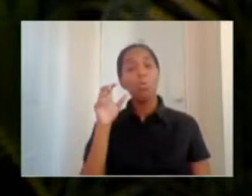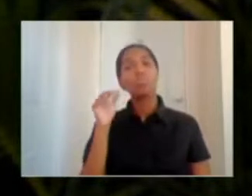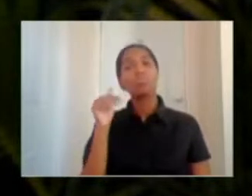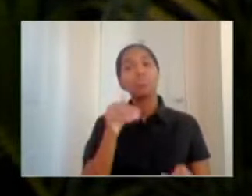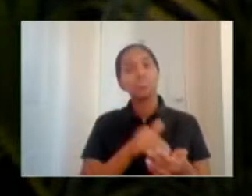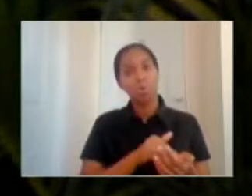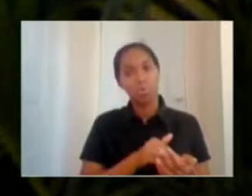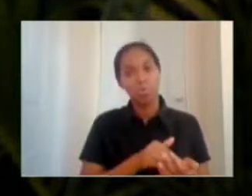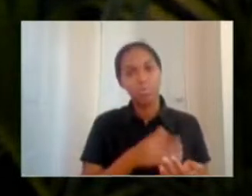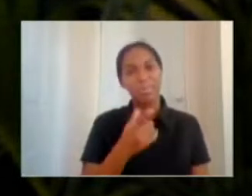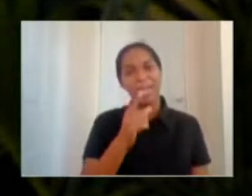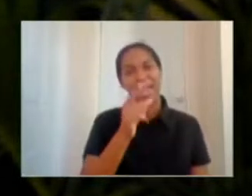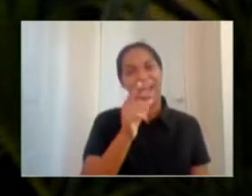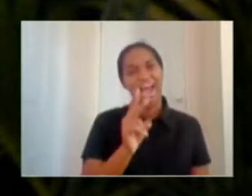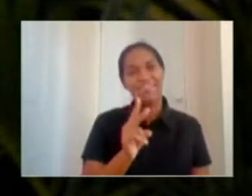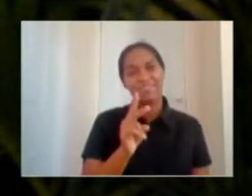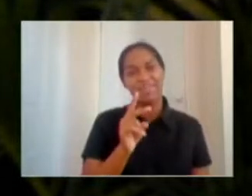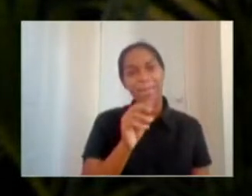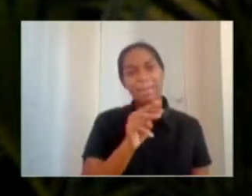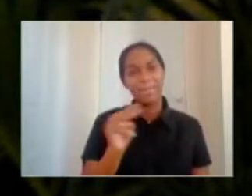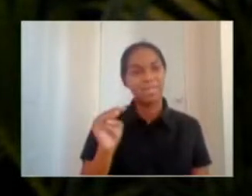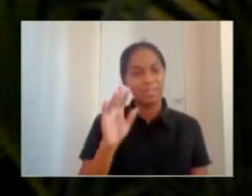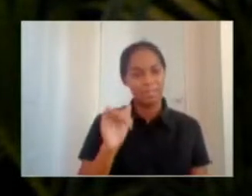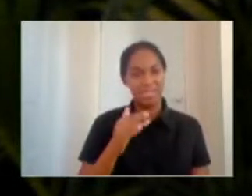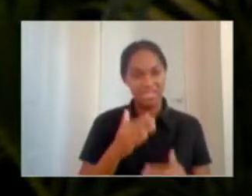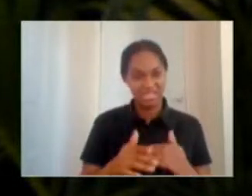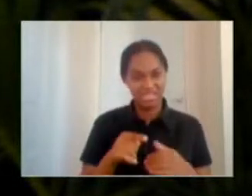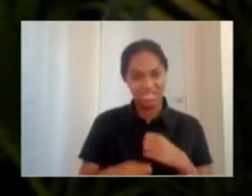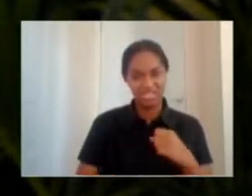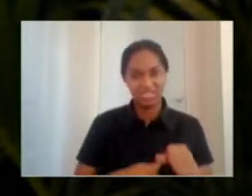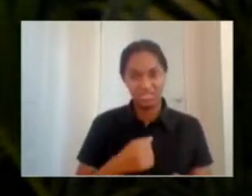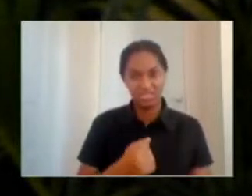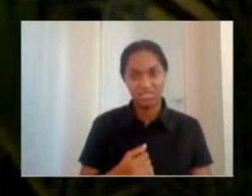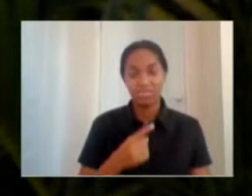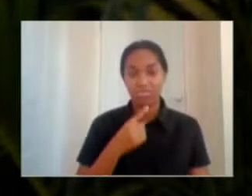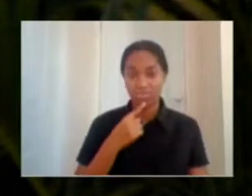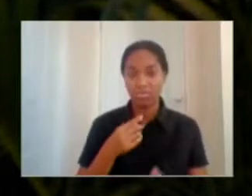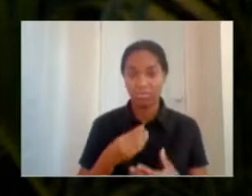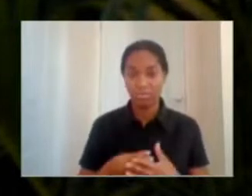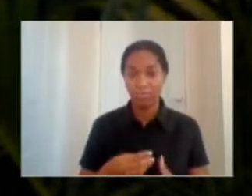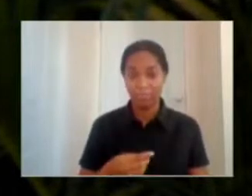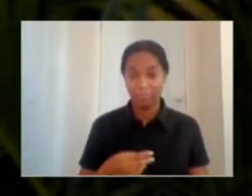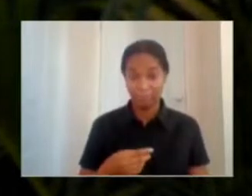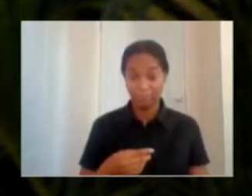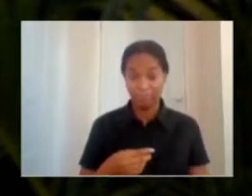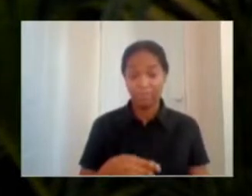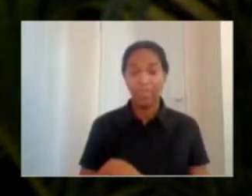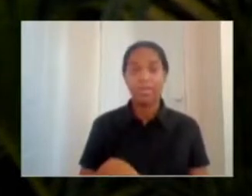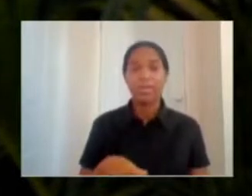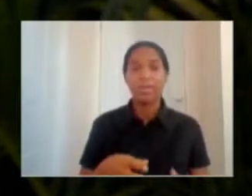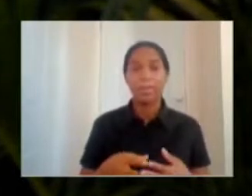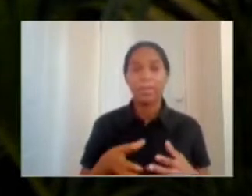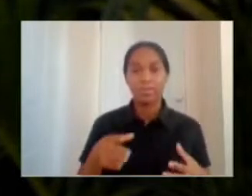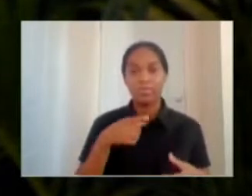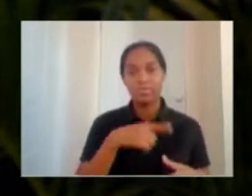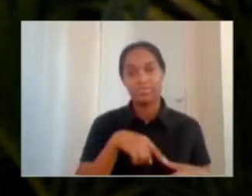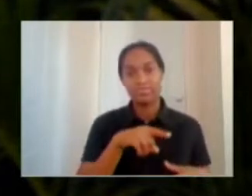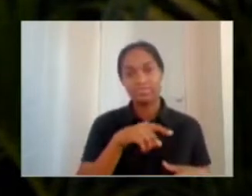be 500,000 by the end of this year. It's a formidable amount. Much of the state has been launched with